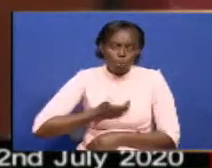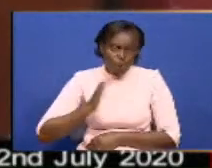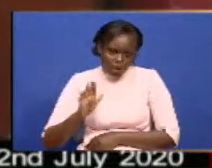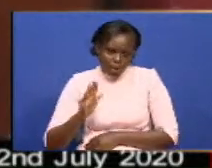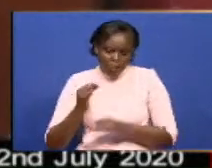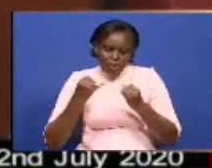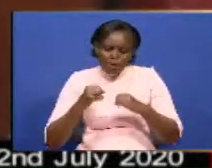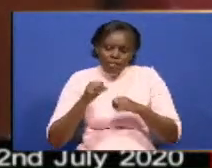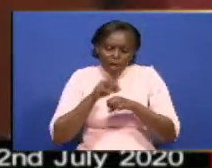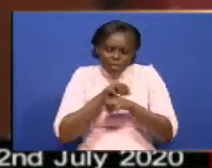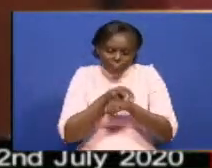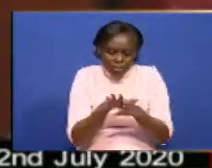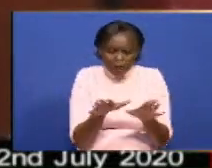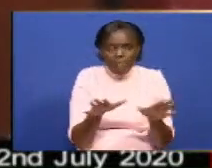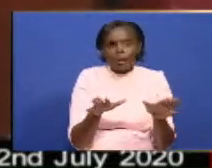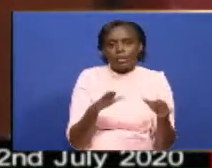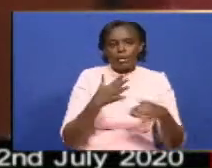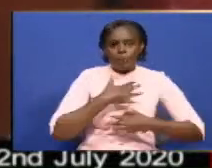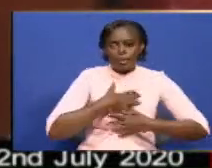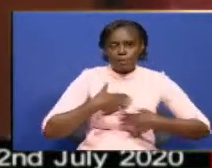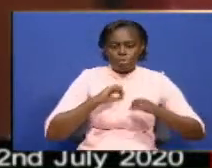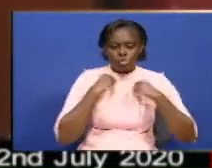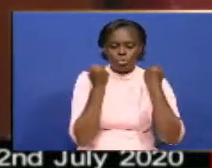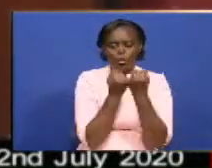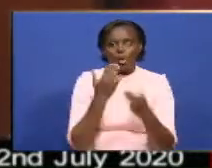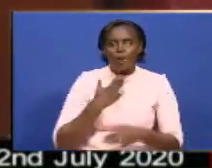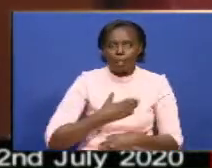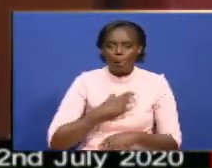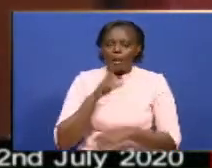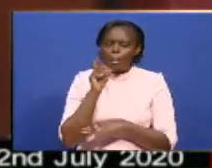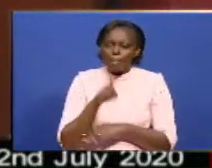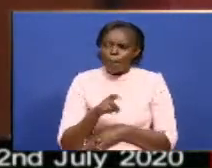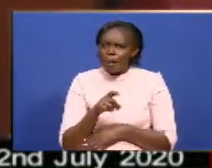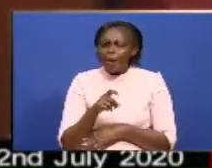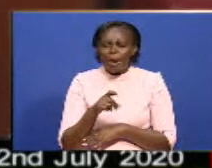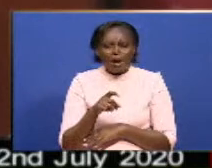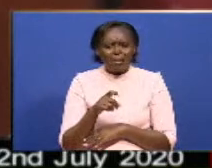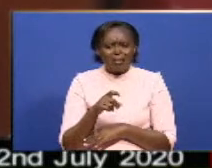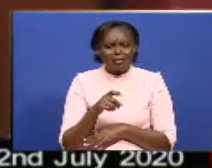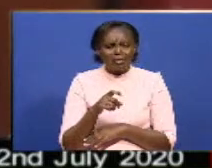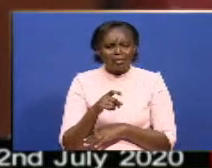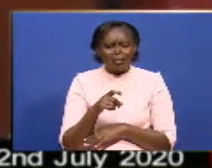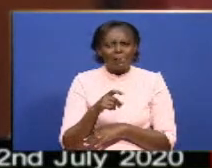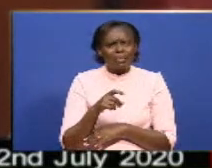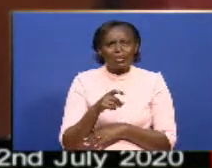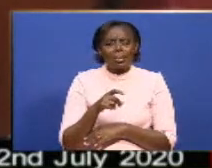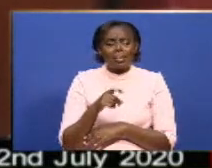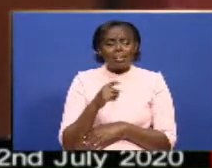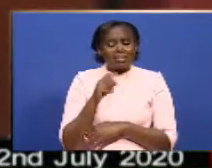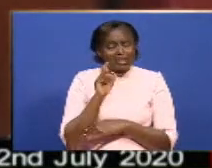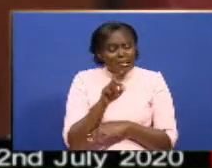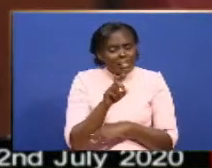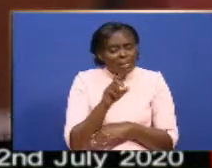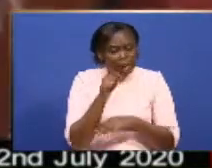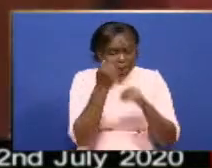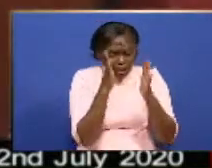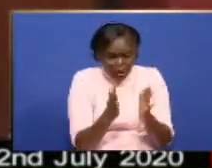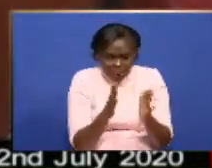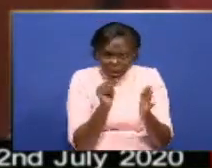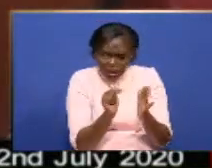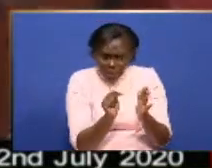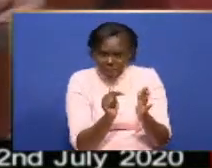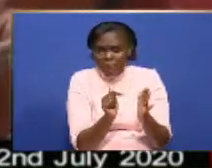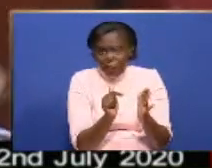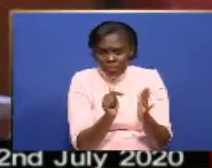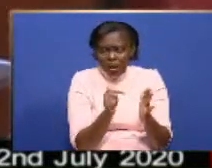to integrate refugees into our society, we must not lose track of the fact that Kenyan citizens carry